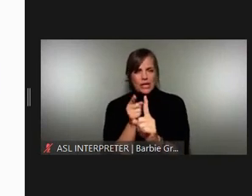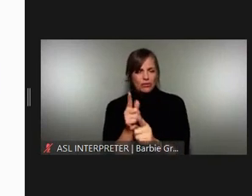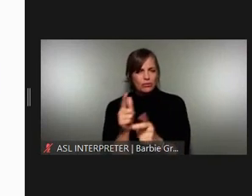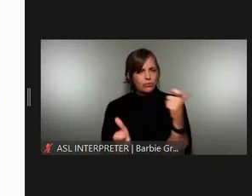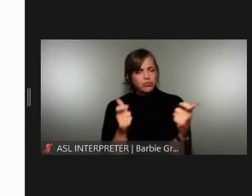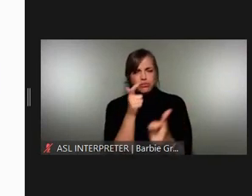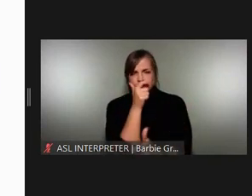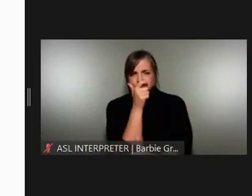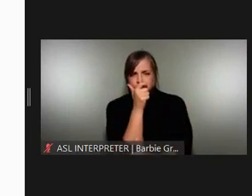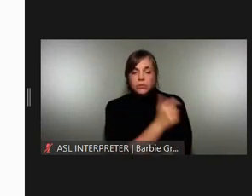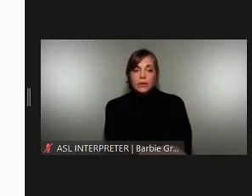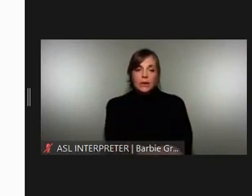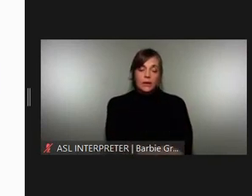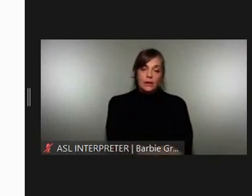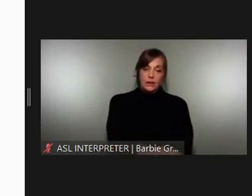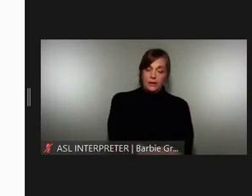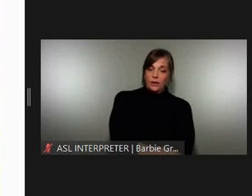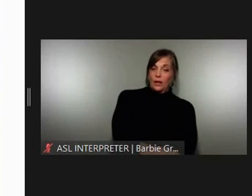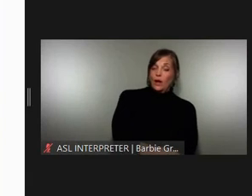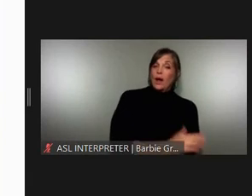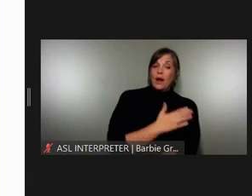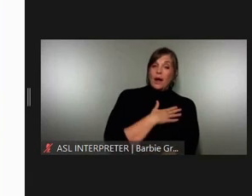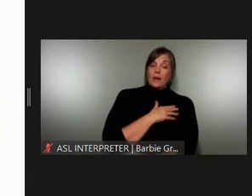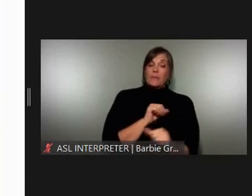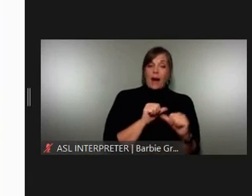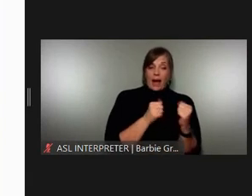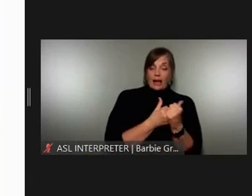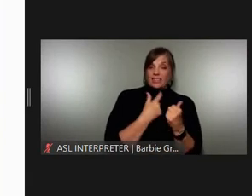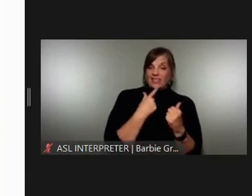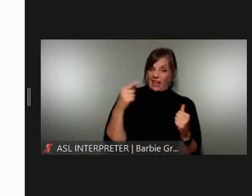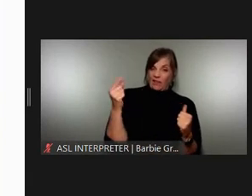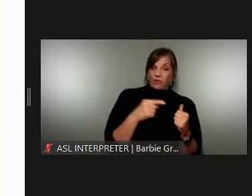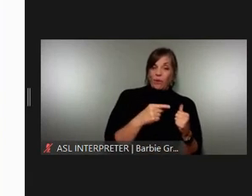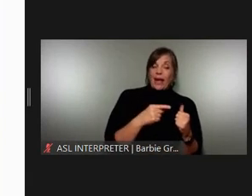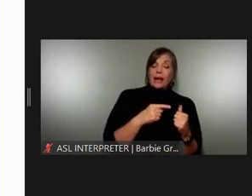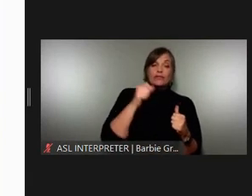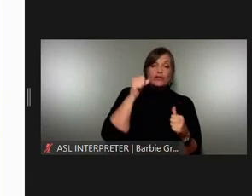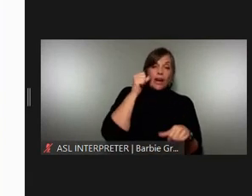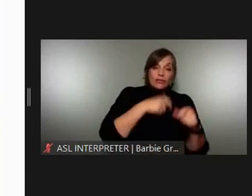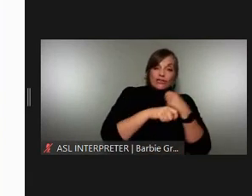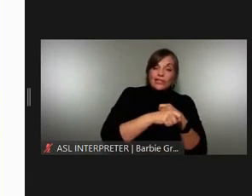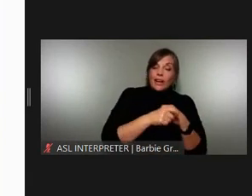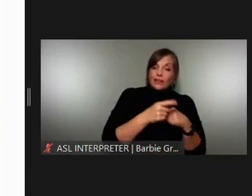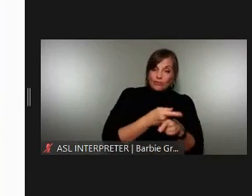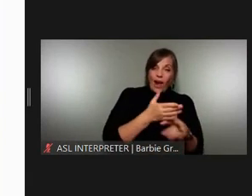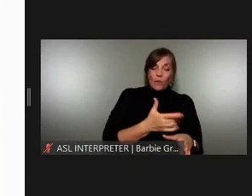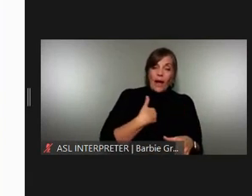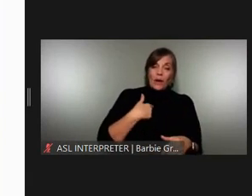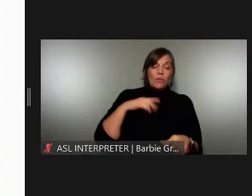could almost announce that if we put lug nuts on the right way, we would have a news conference around it. I'm not sure that